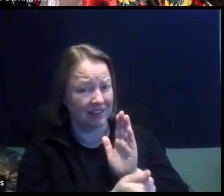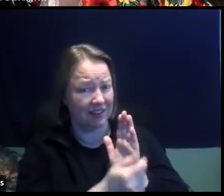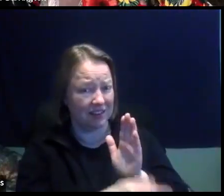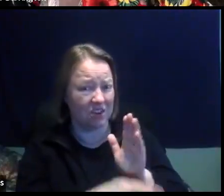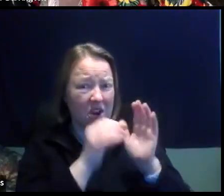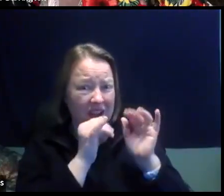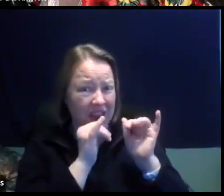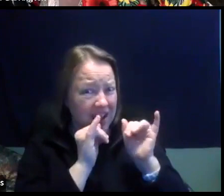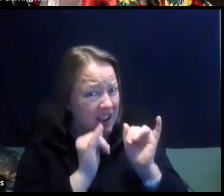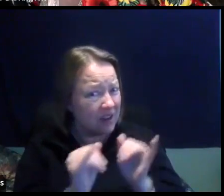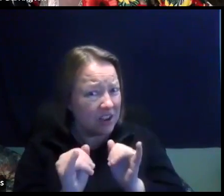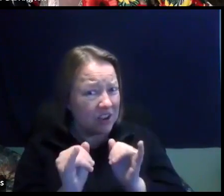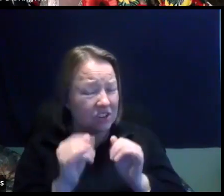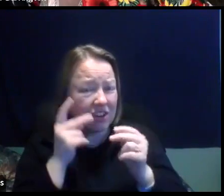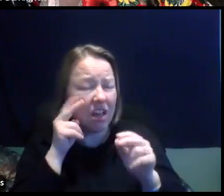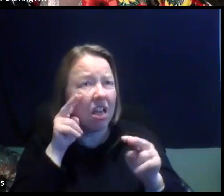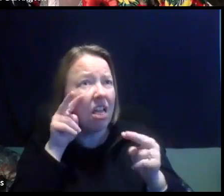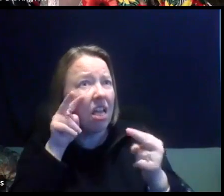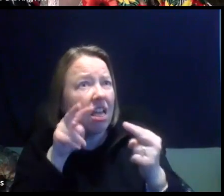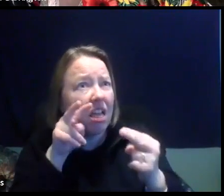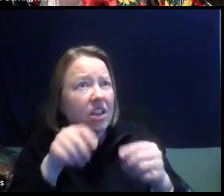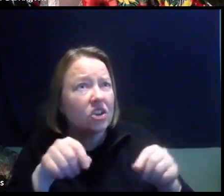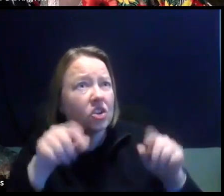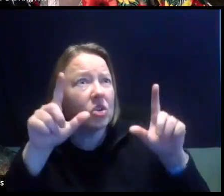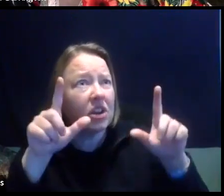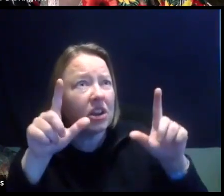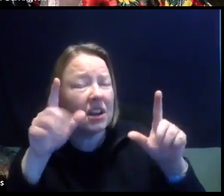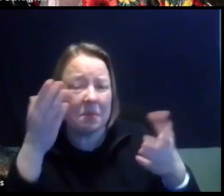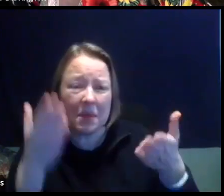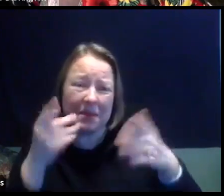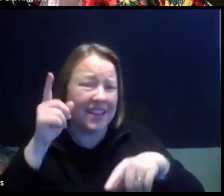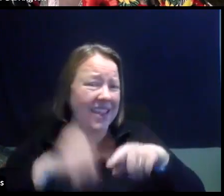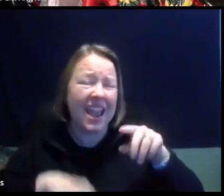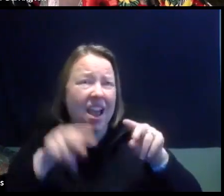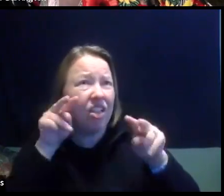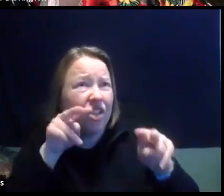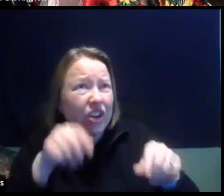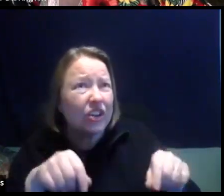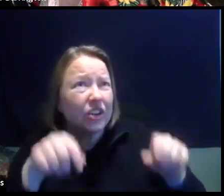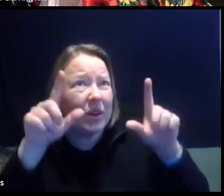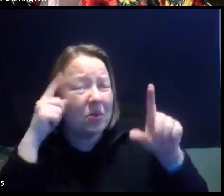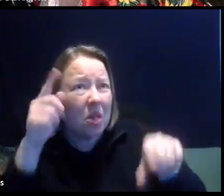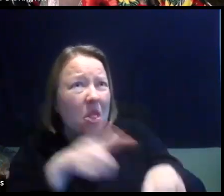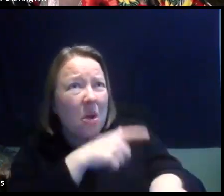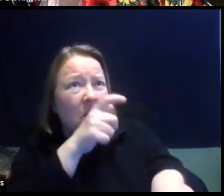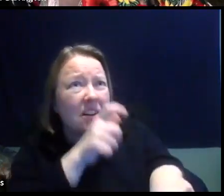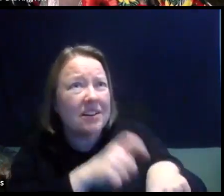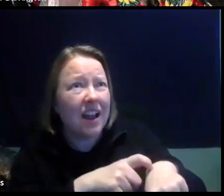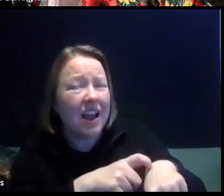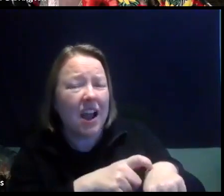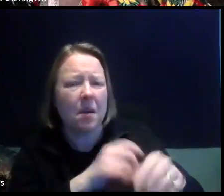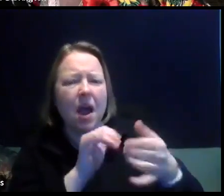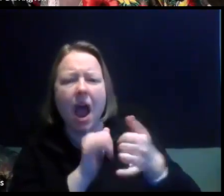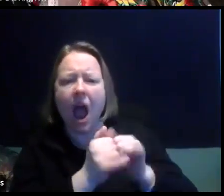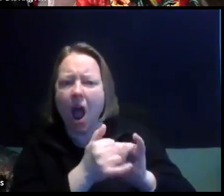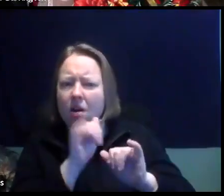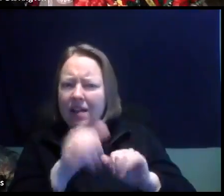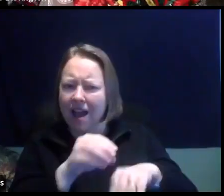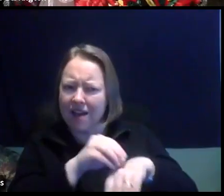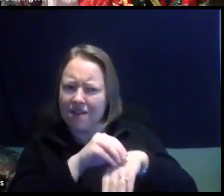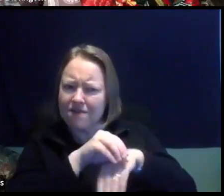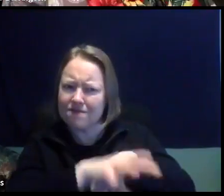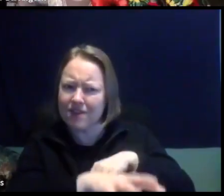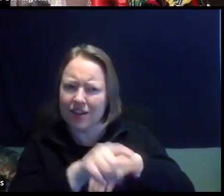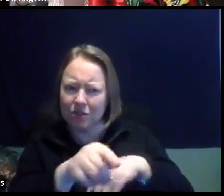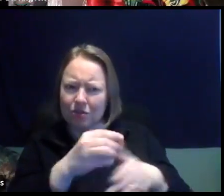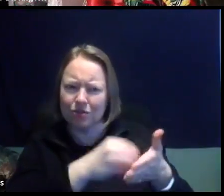focus in front of a screen if they aren't able to for long periods of time, kind of how that may have affected those people